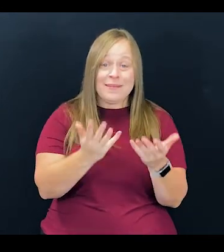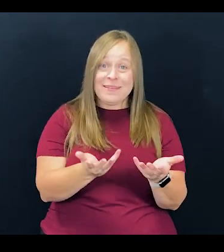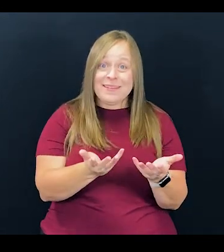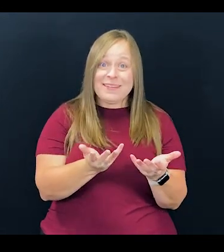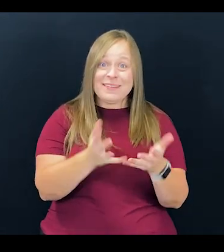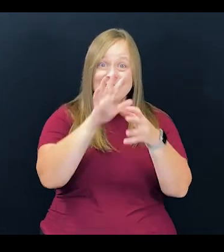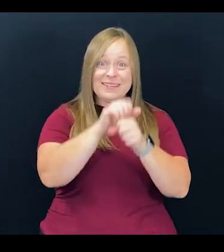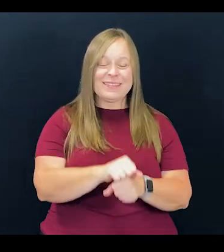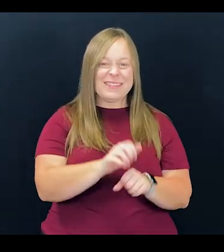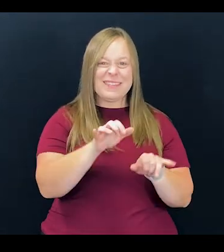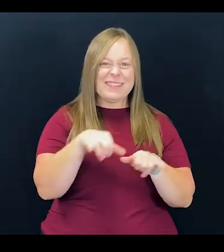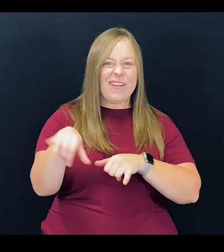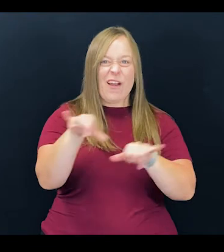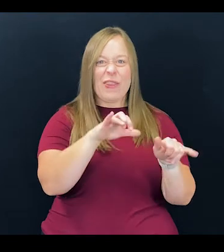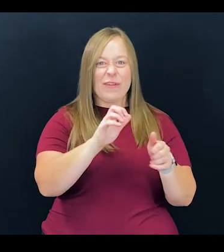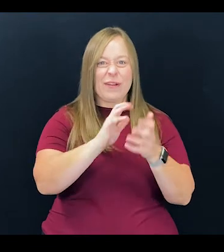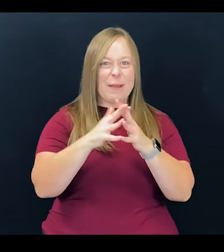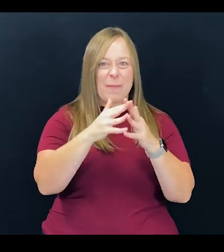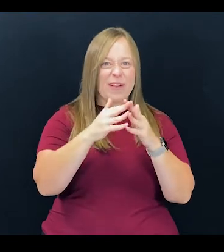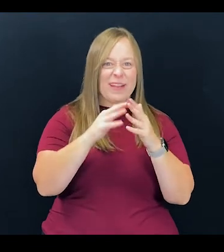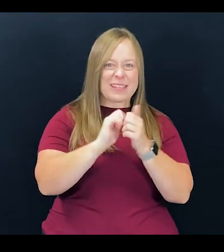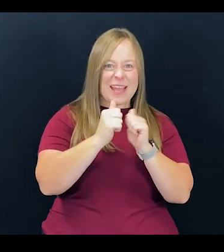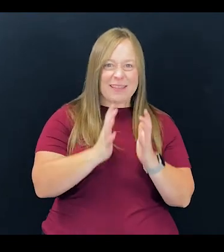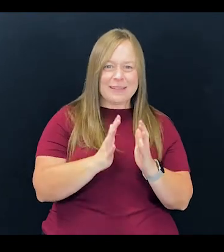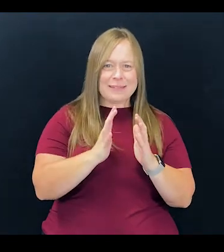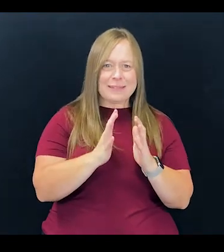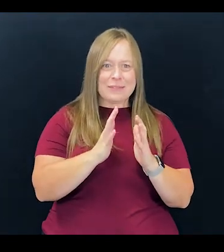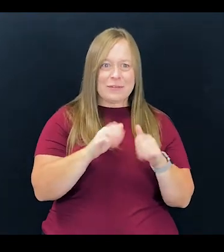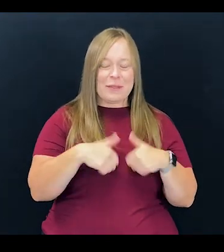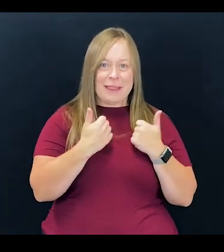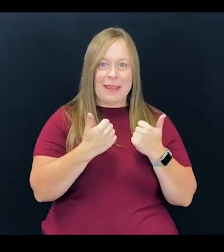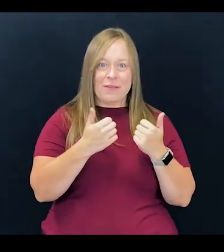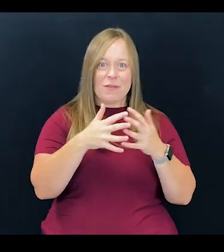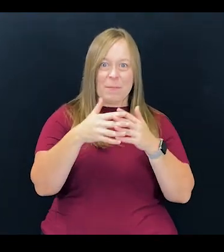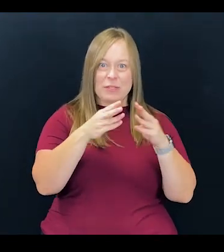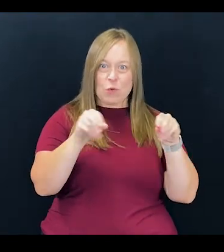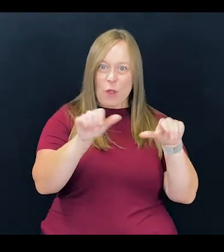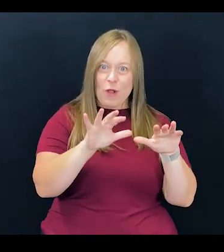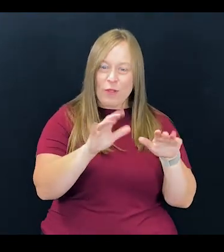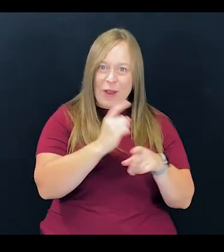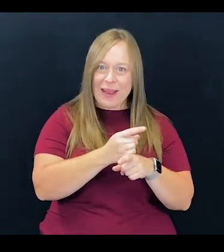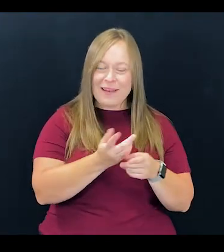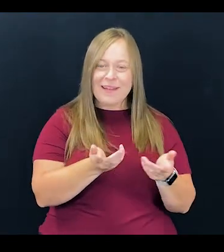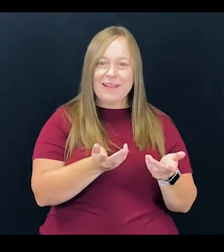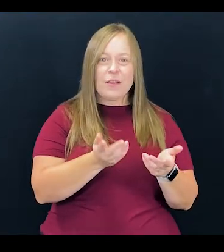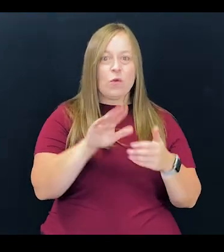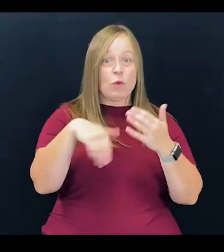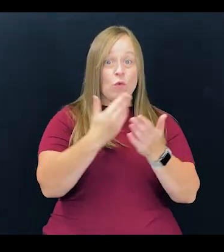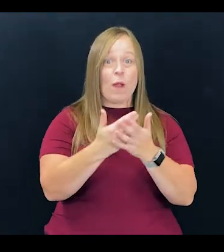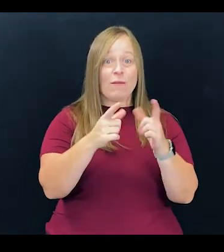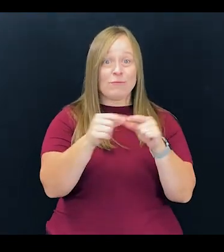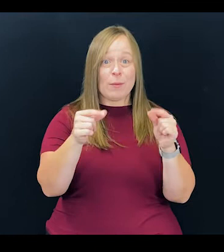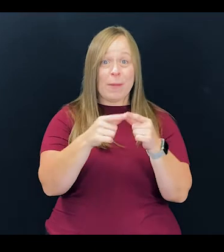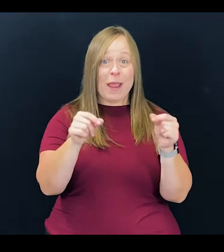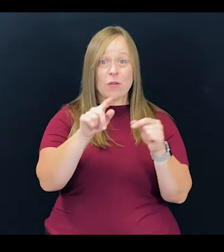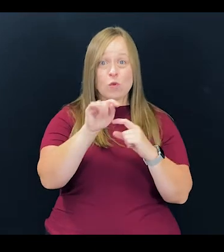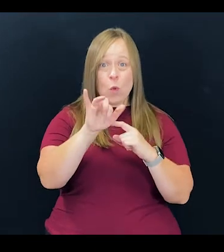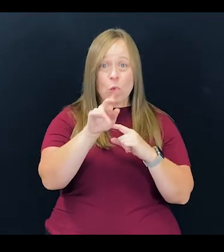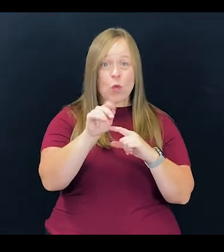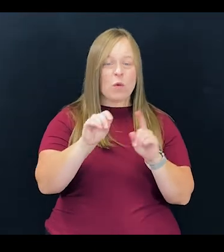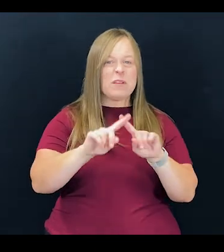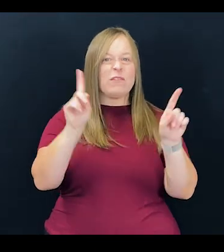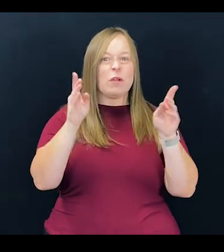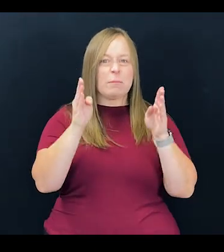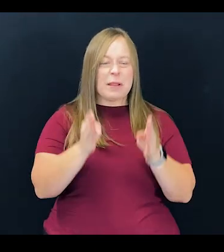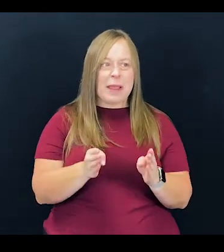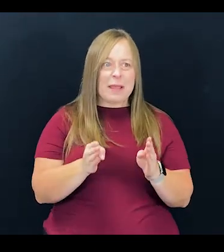which she is used to being, just like any of the other American athletes who live in American soil. Once you get to Tokyo,